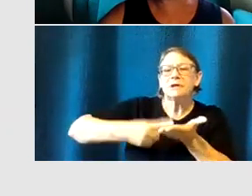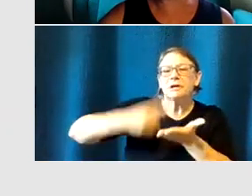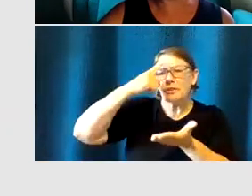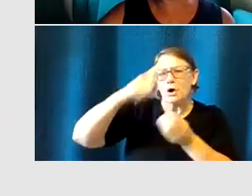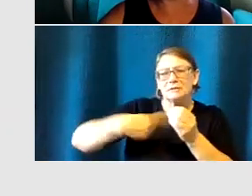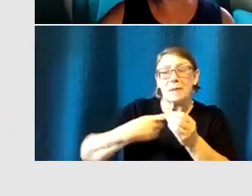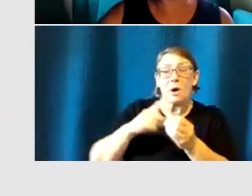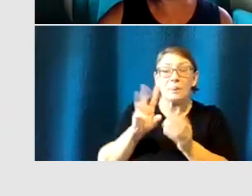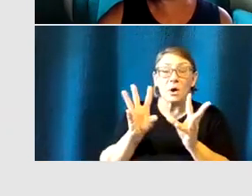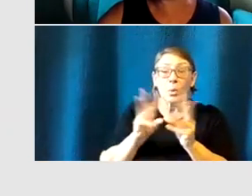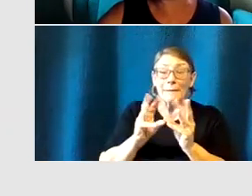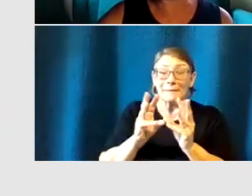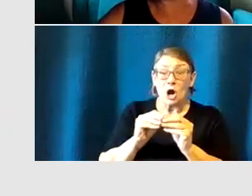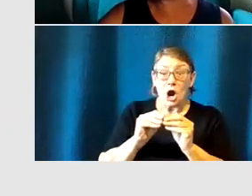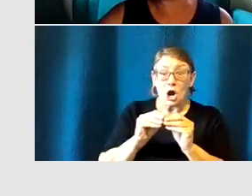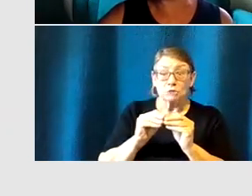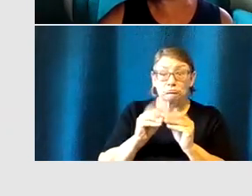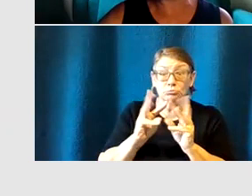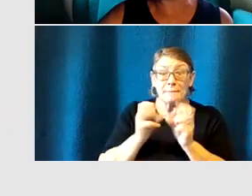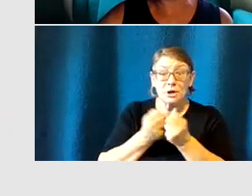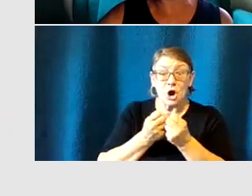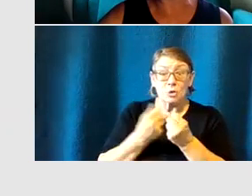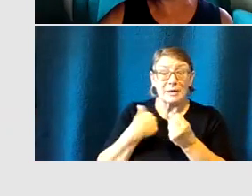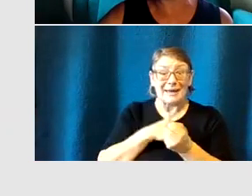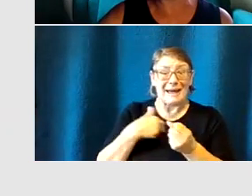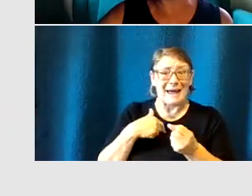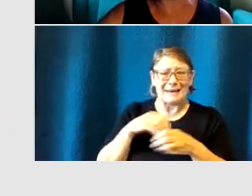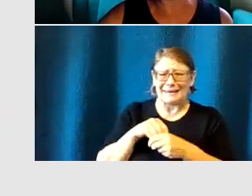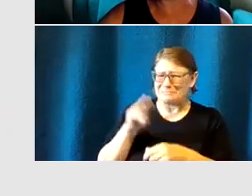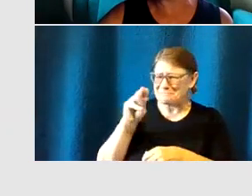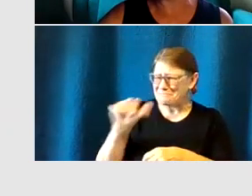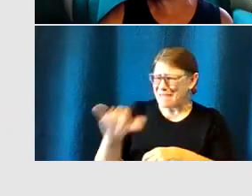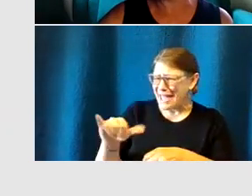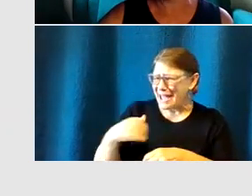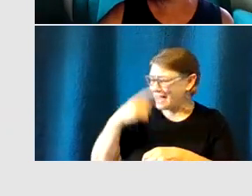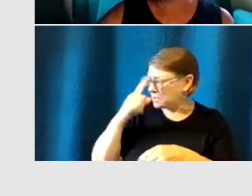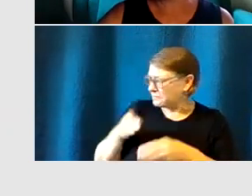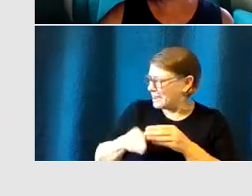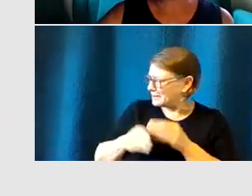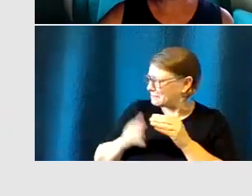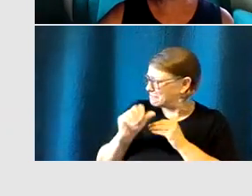the webinar that we had in, I think that was May now, the end of May.